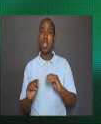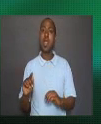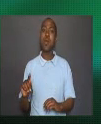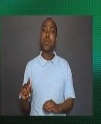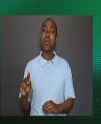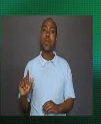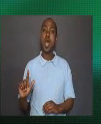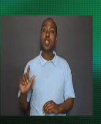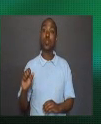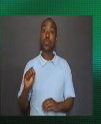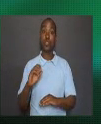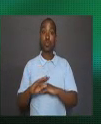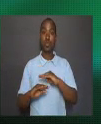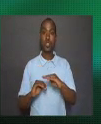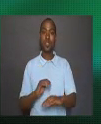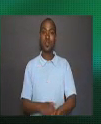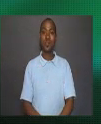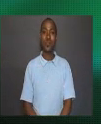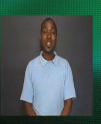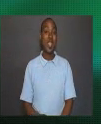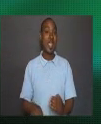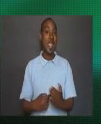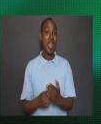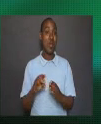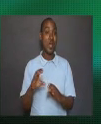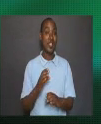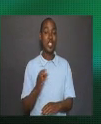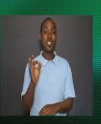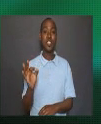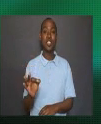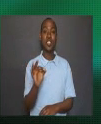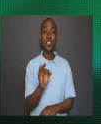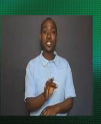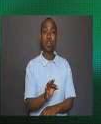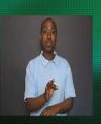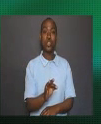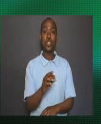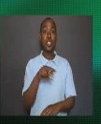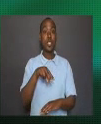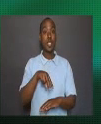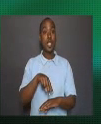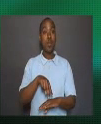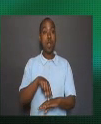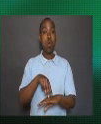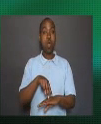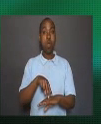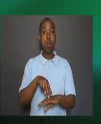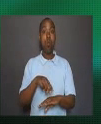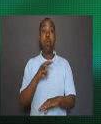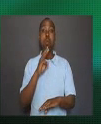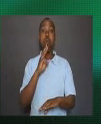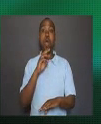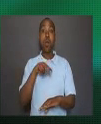plasmolysis. By doing so, the plant is able to survive until water